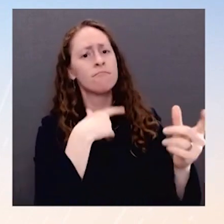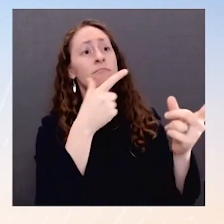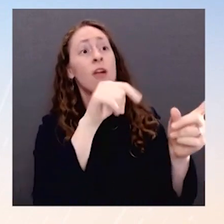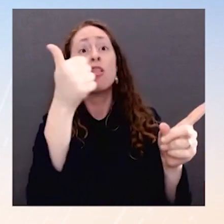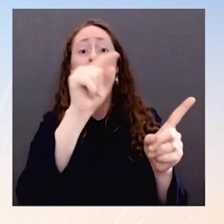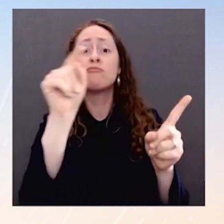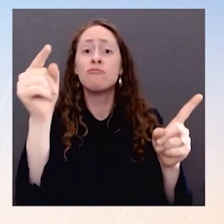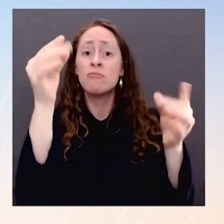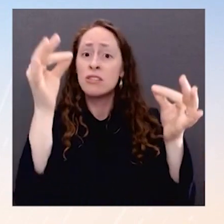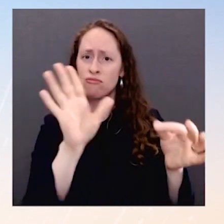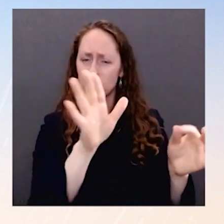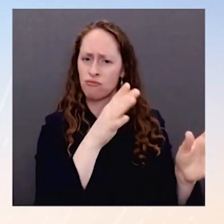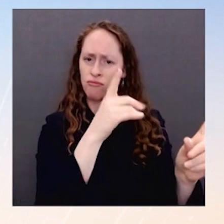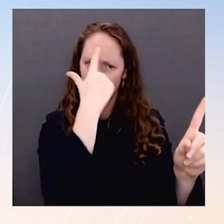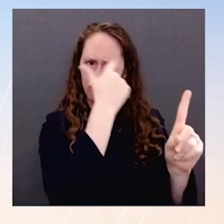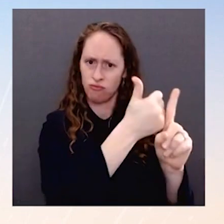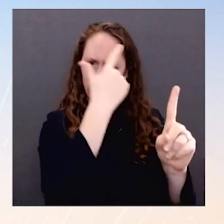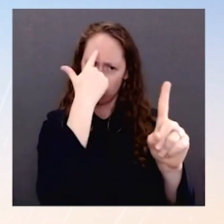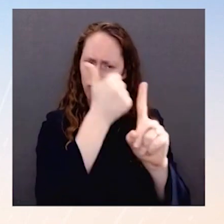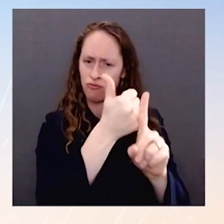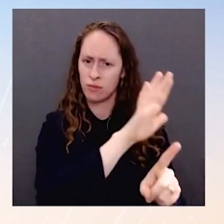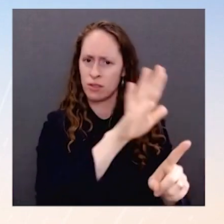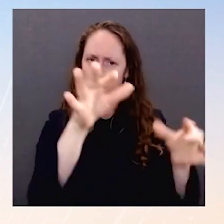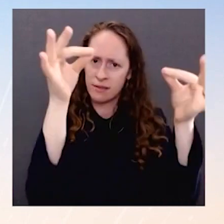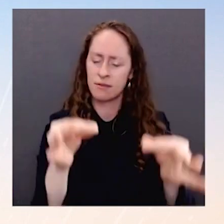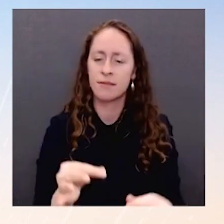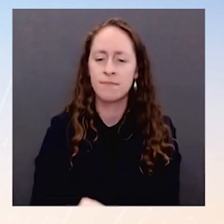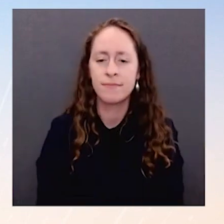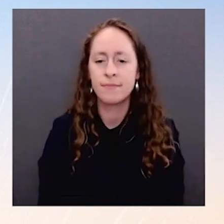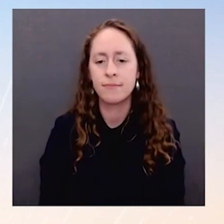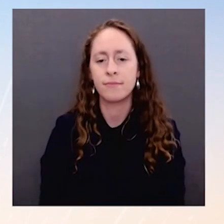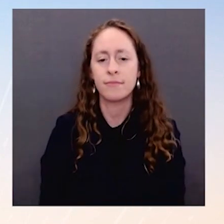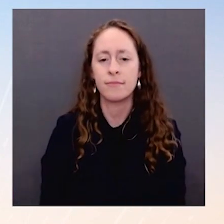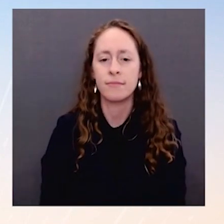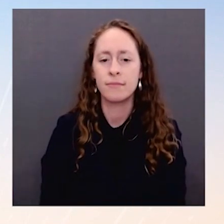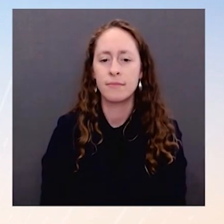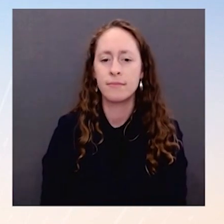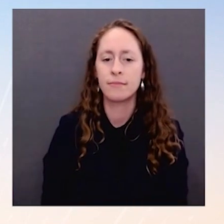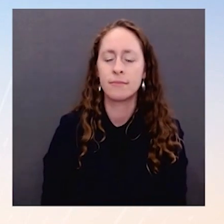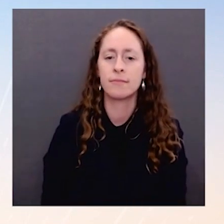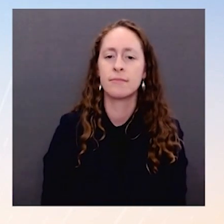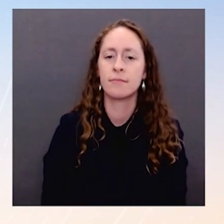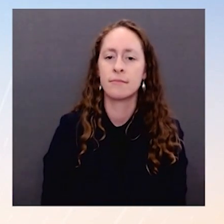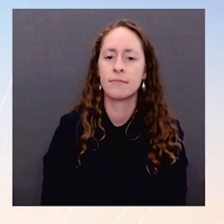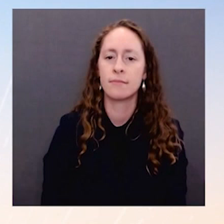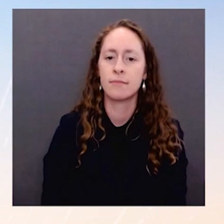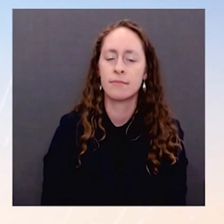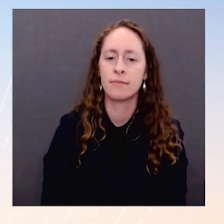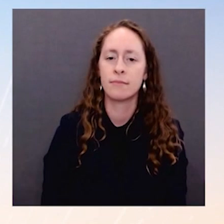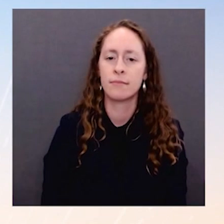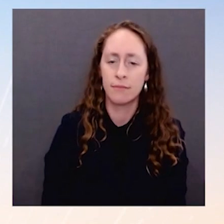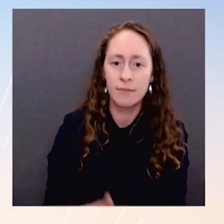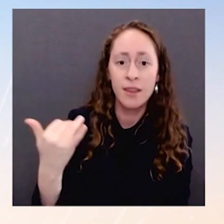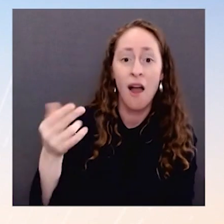decision. President Zelensky is urging President Biden and NATO to impose this no-fly zone. You've said that this would significantly escalate